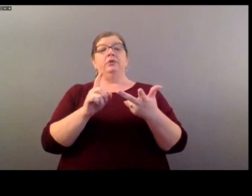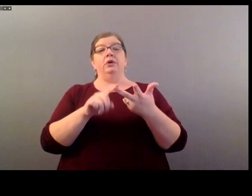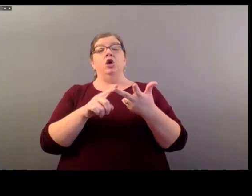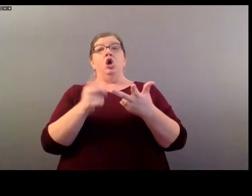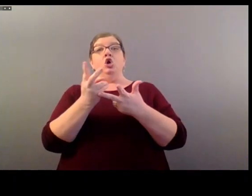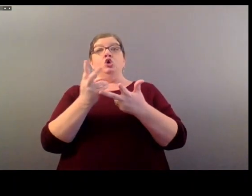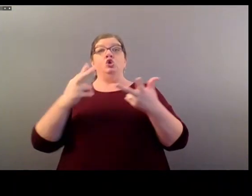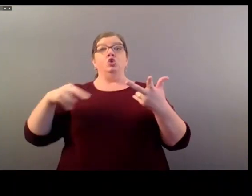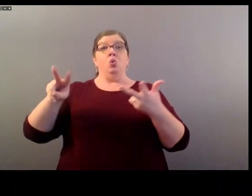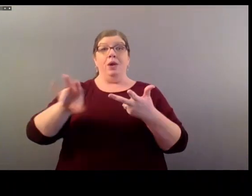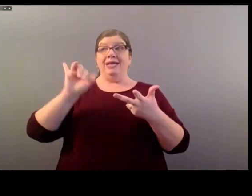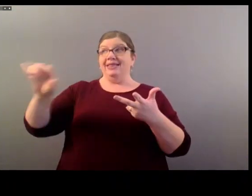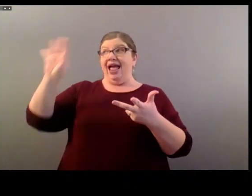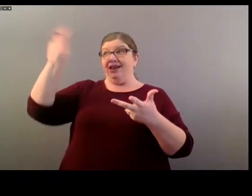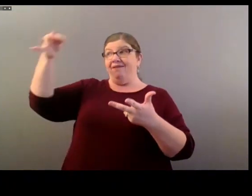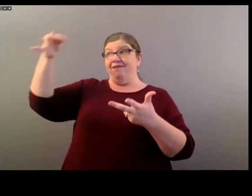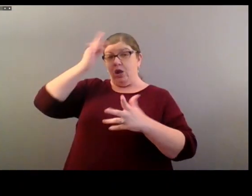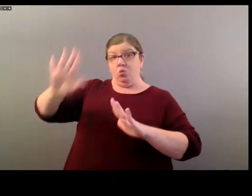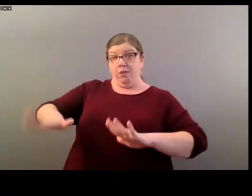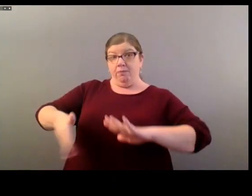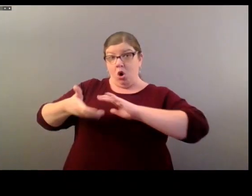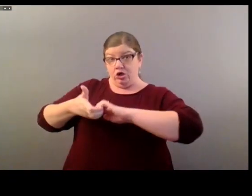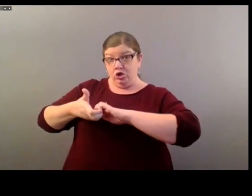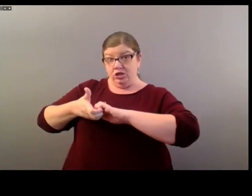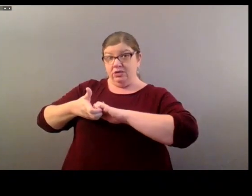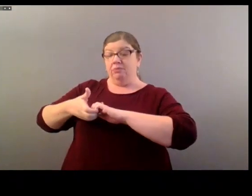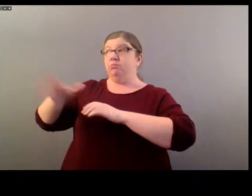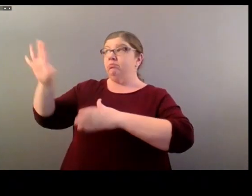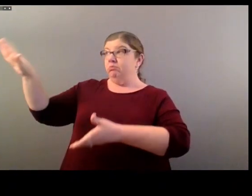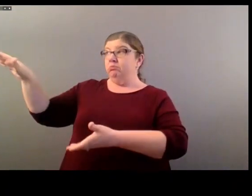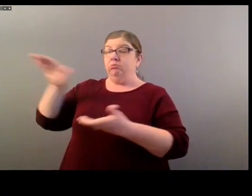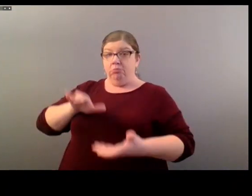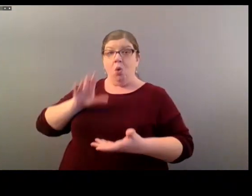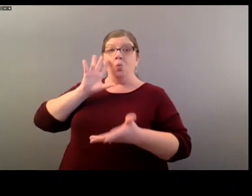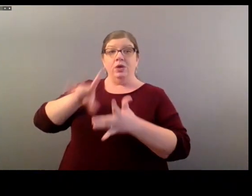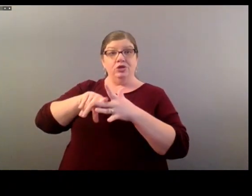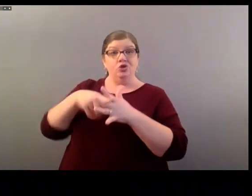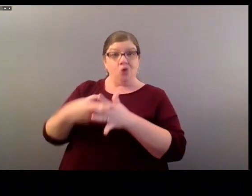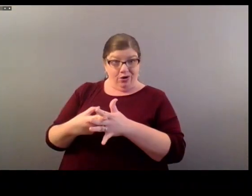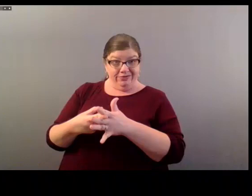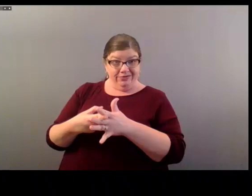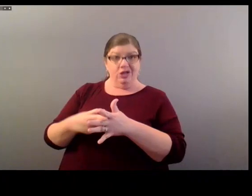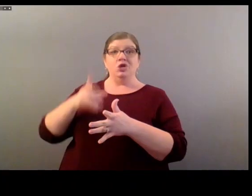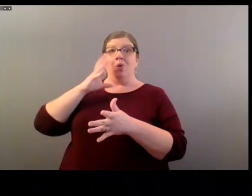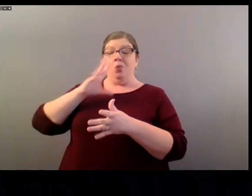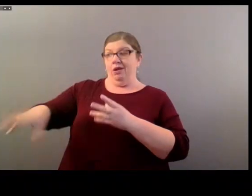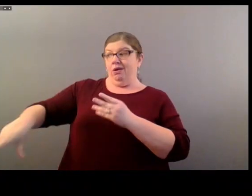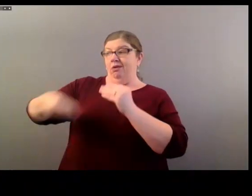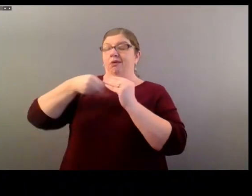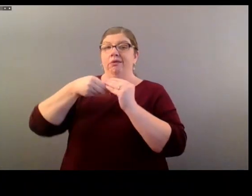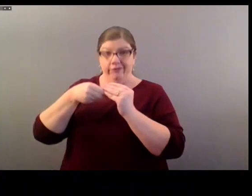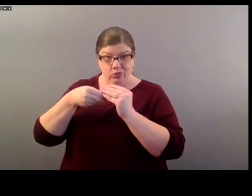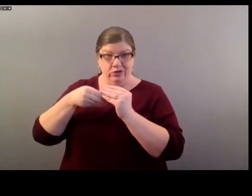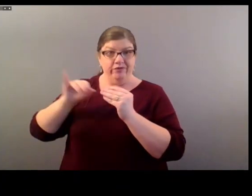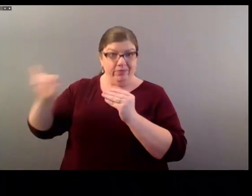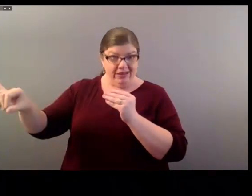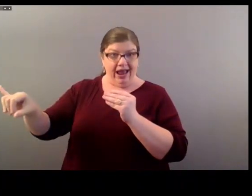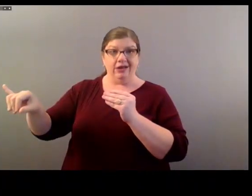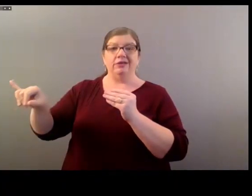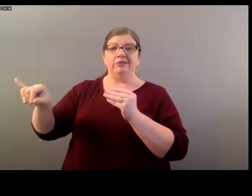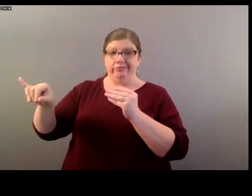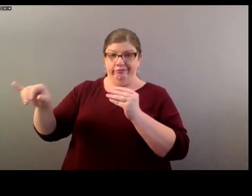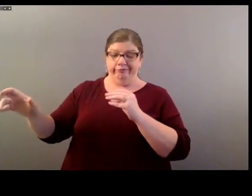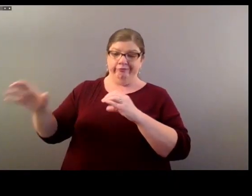partnership to our county clinics will start. So we will get an infusion of